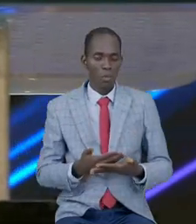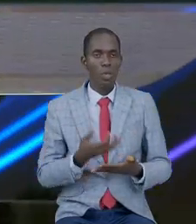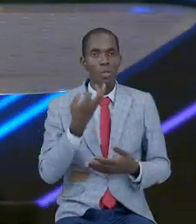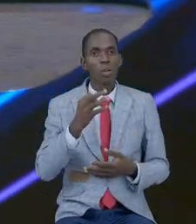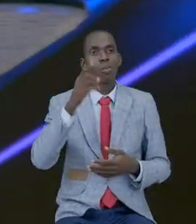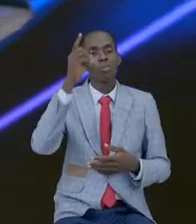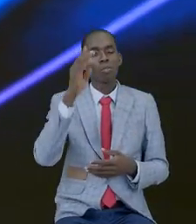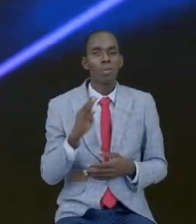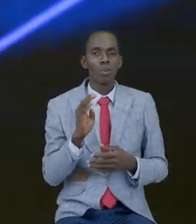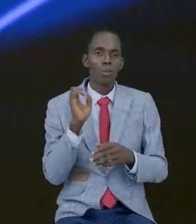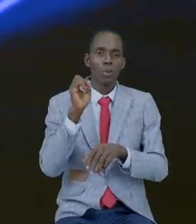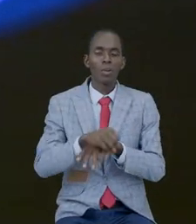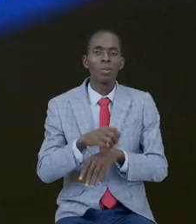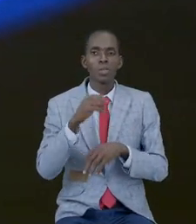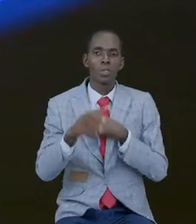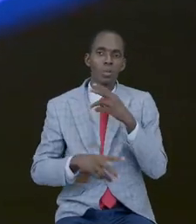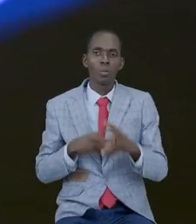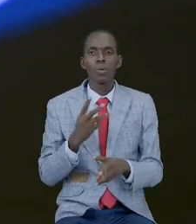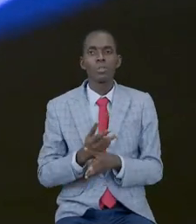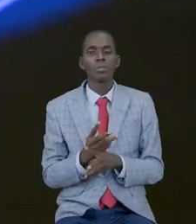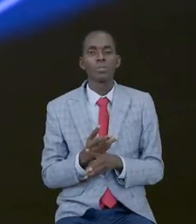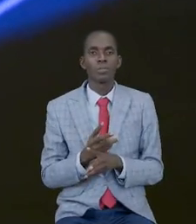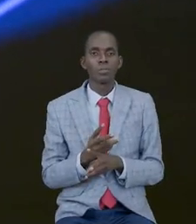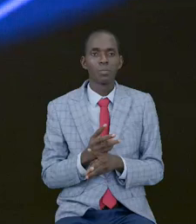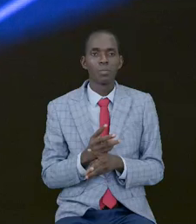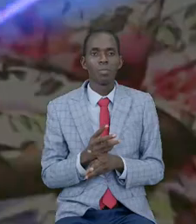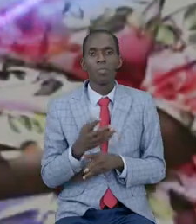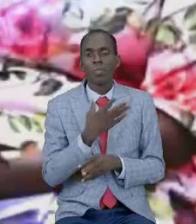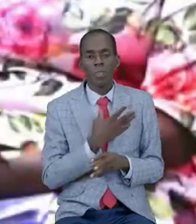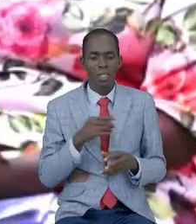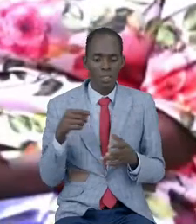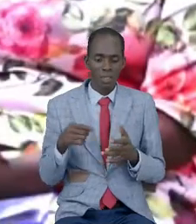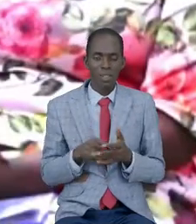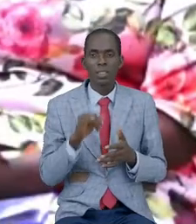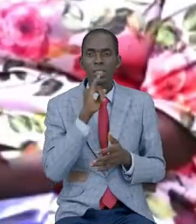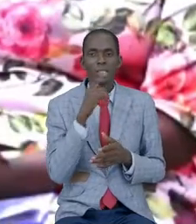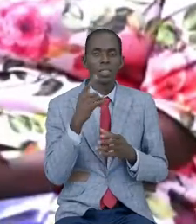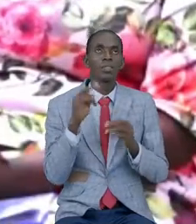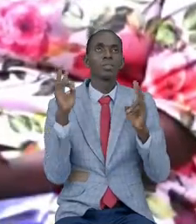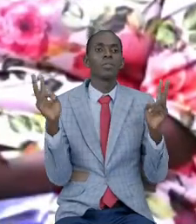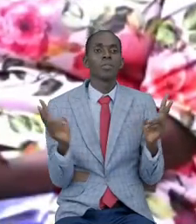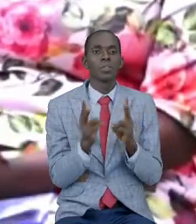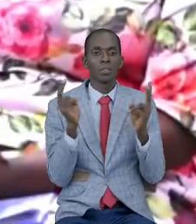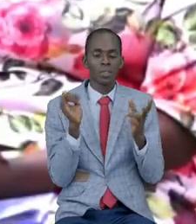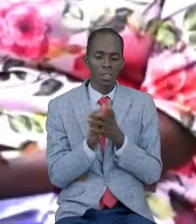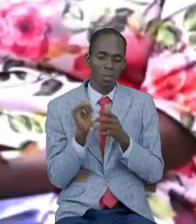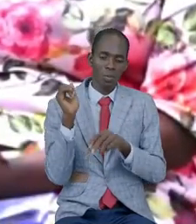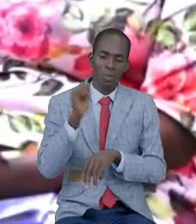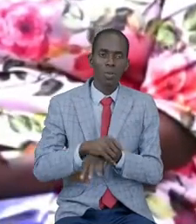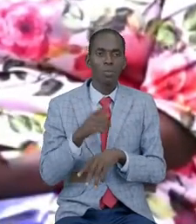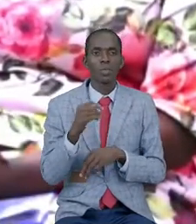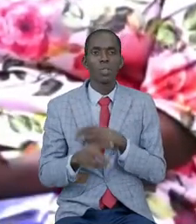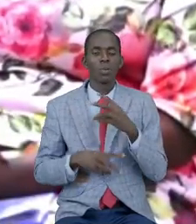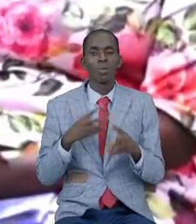god overcomes the world and this is the victory that overcomes the